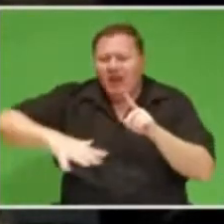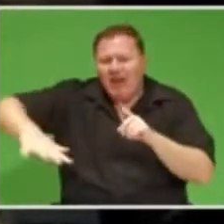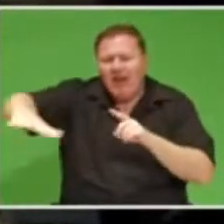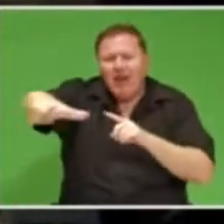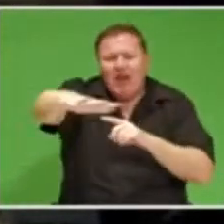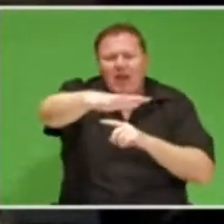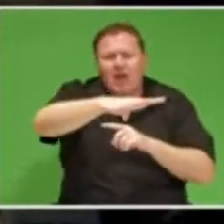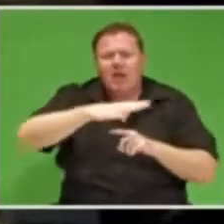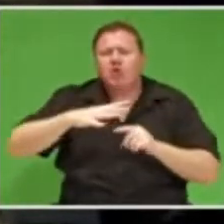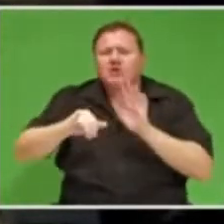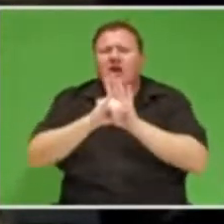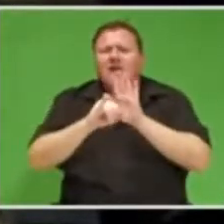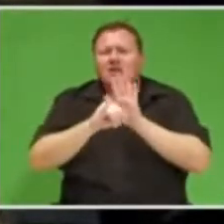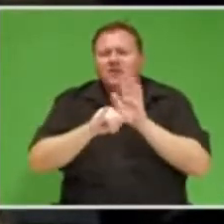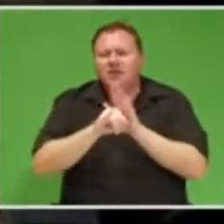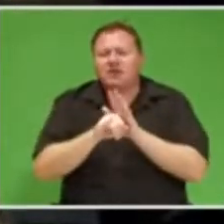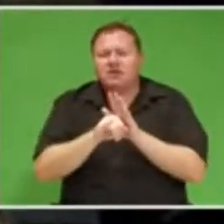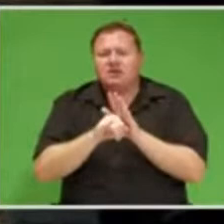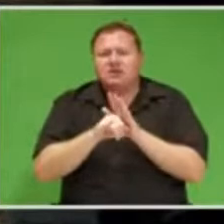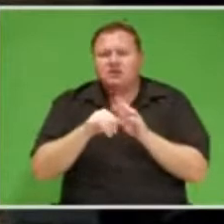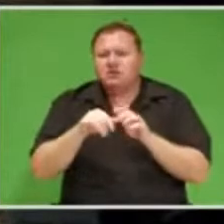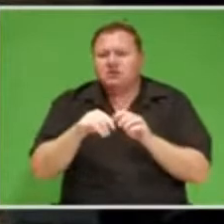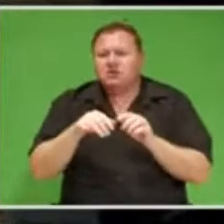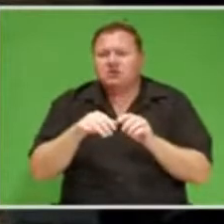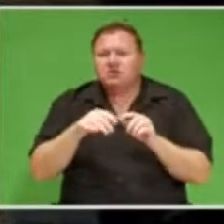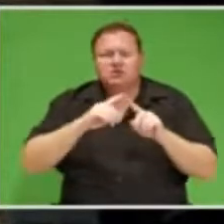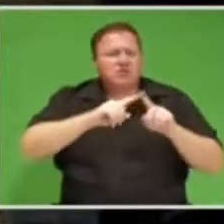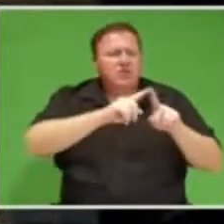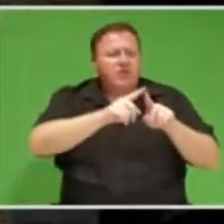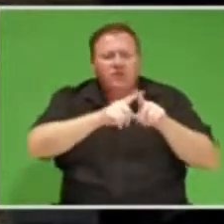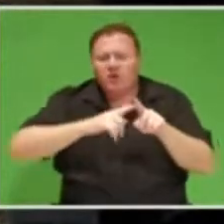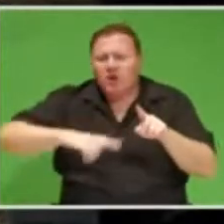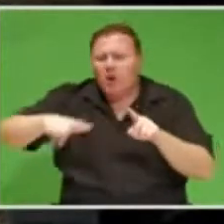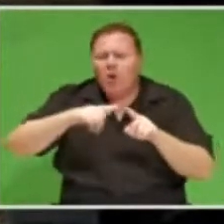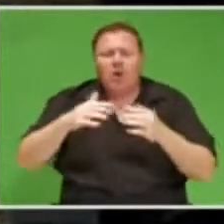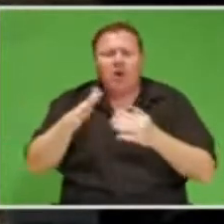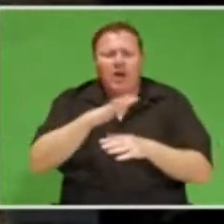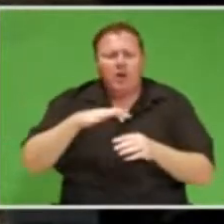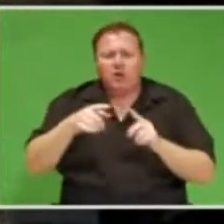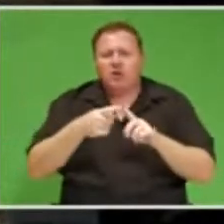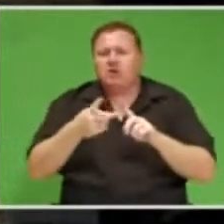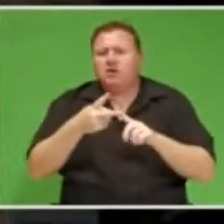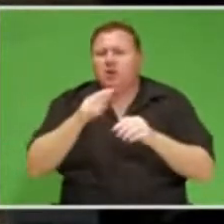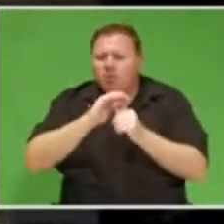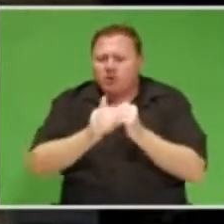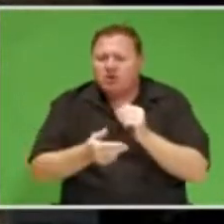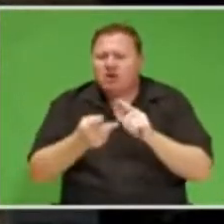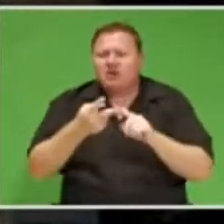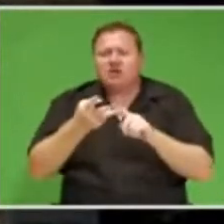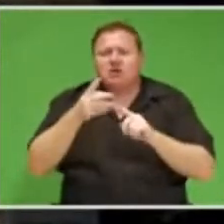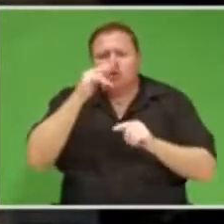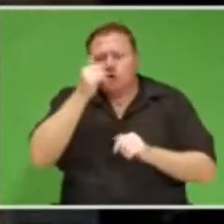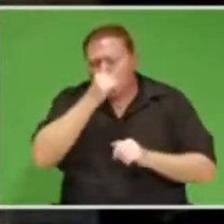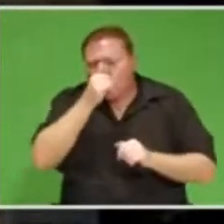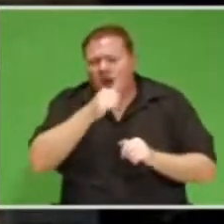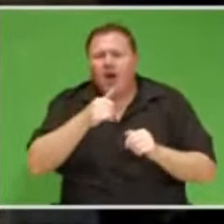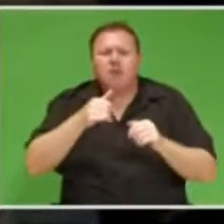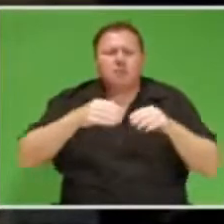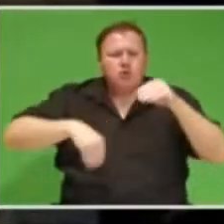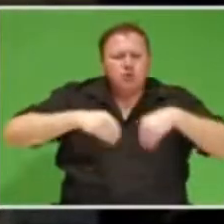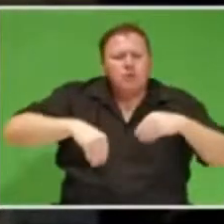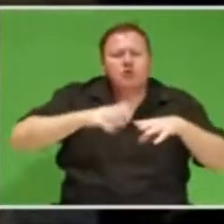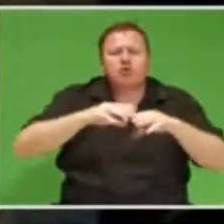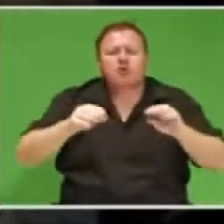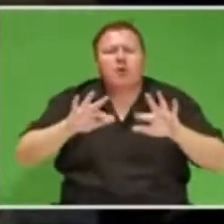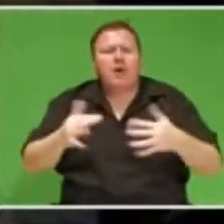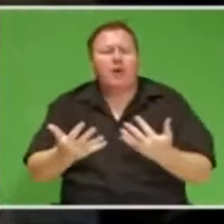in terms of localization, social protection, crime, and corruption. While we